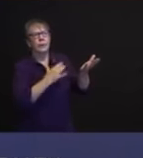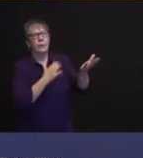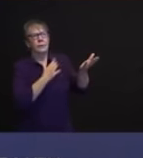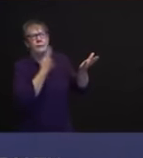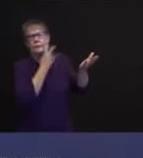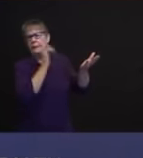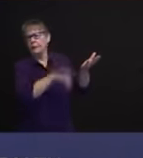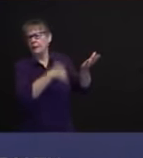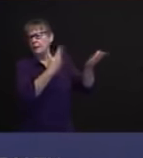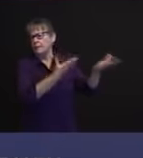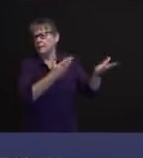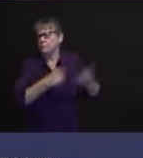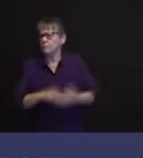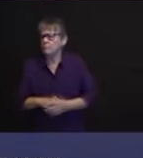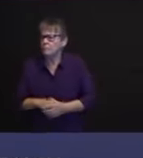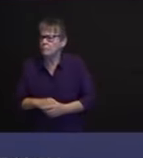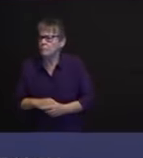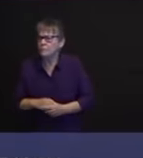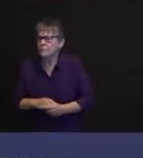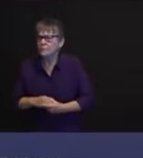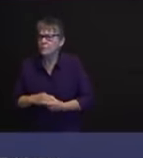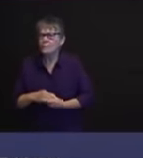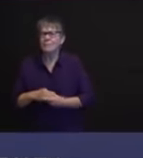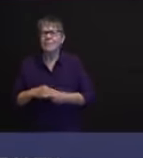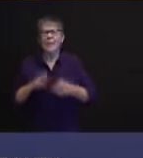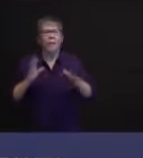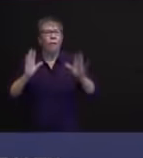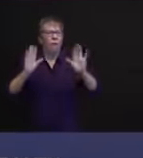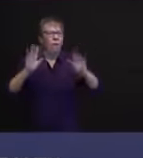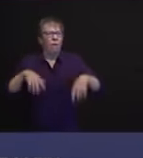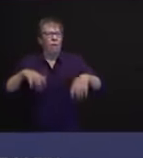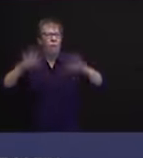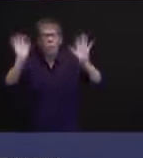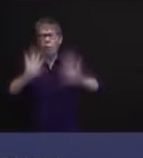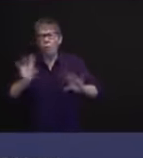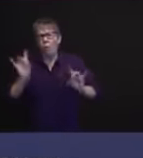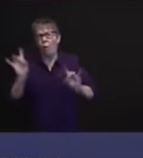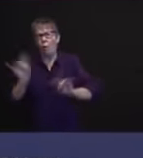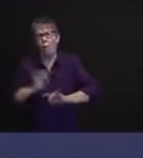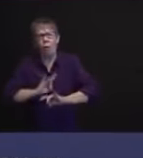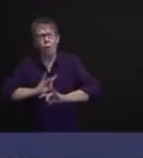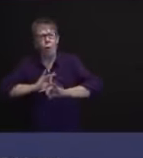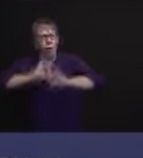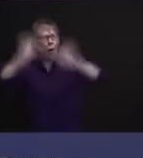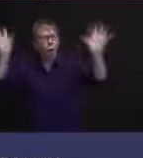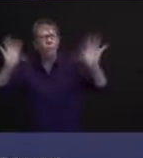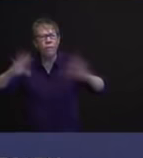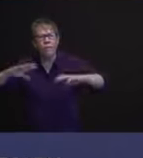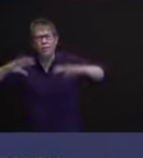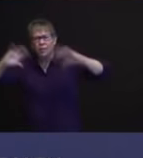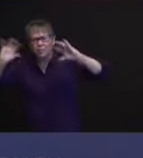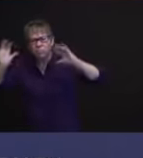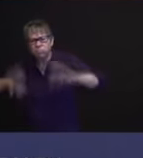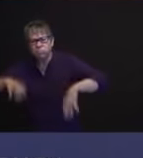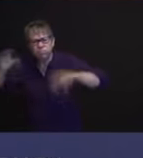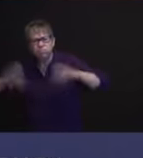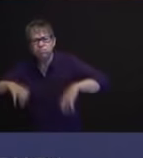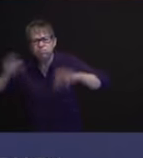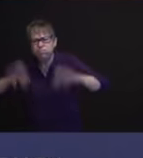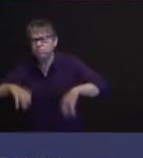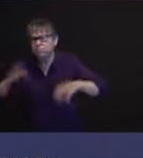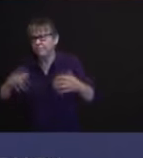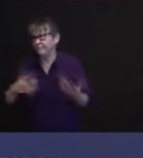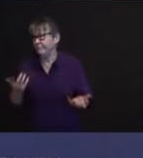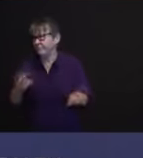is a classic day here, right? So we got no choice but to live our lives indoors today, right? Unless your job literally is outside,